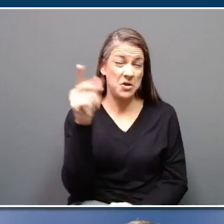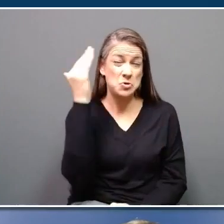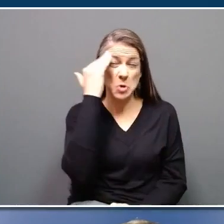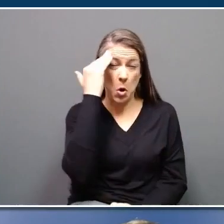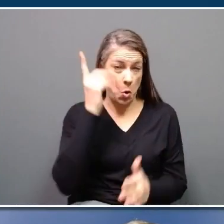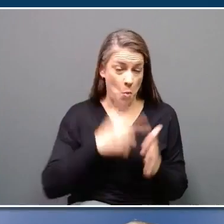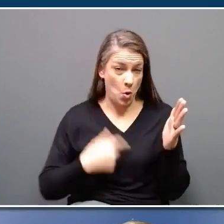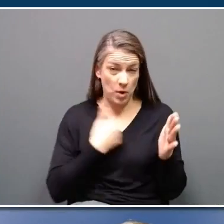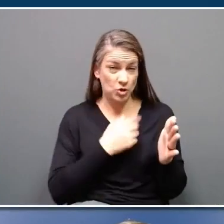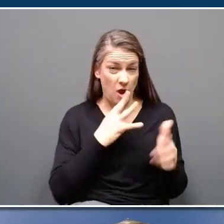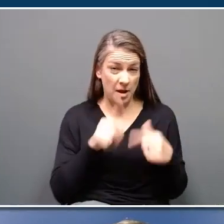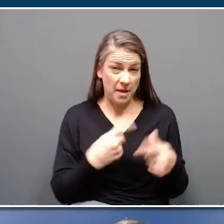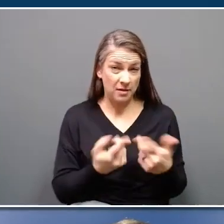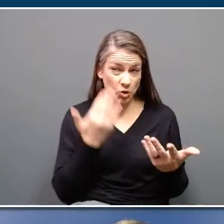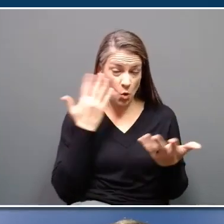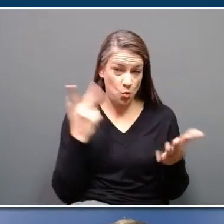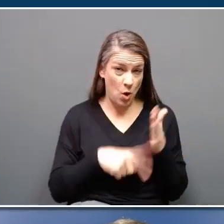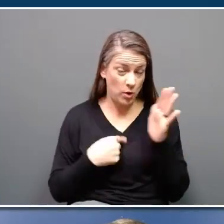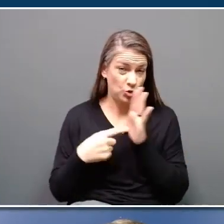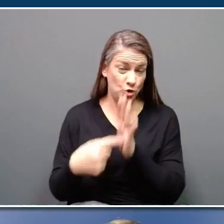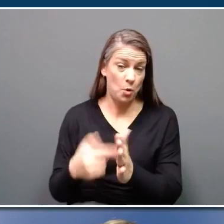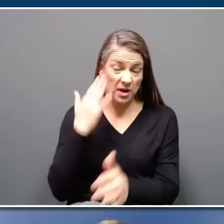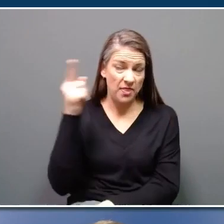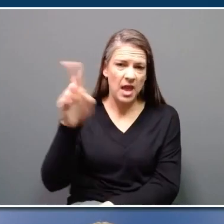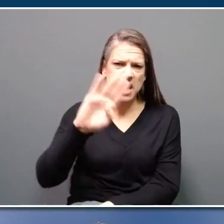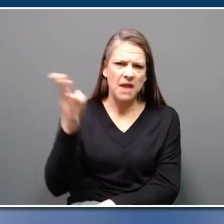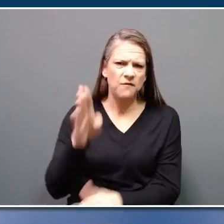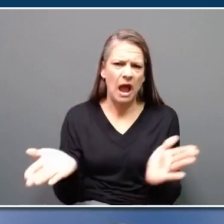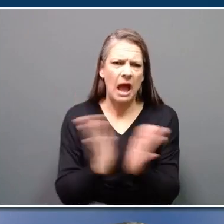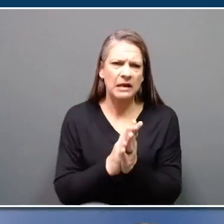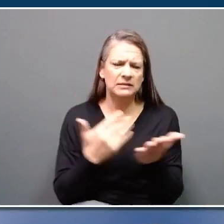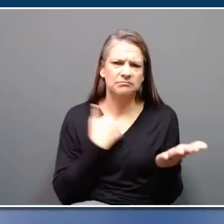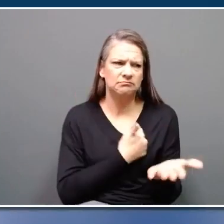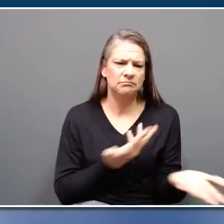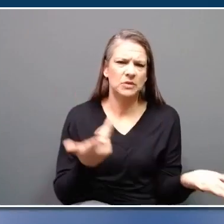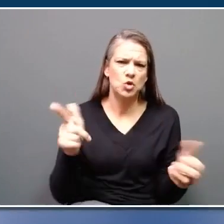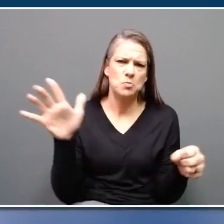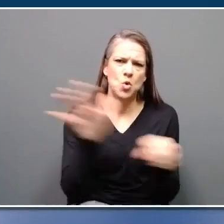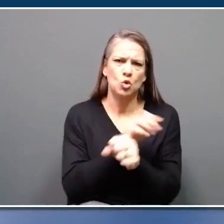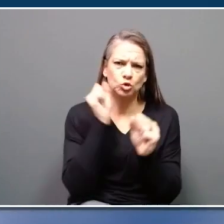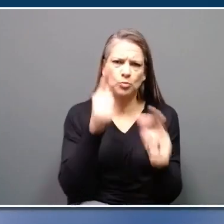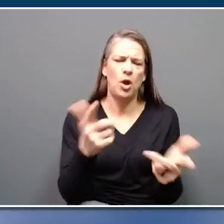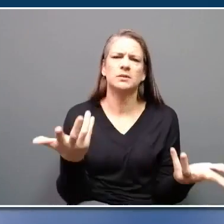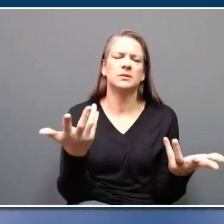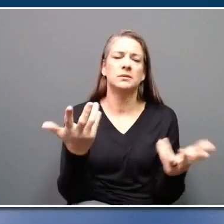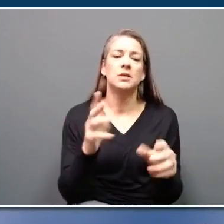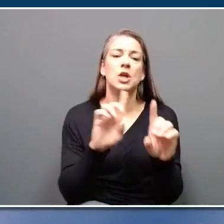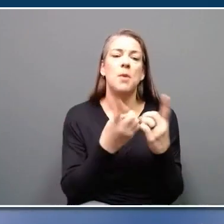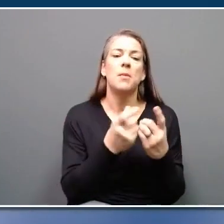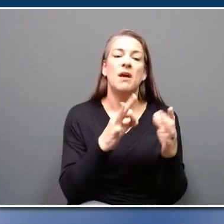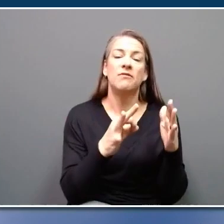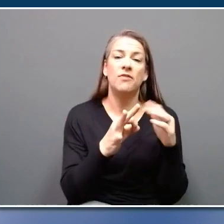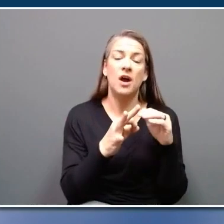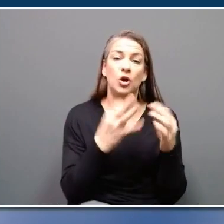talking about and what we're going to be able to show, because they never asked. This was a complete and total surprise. The Department of Corrections